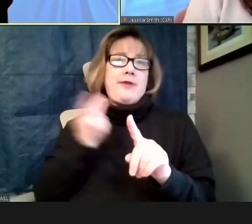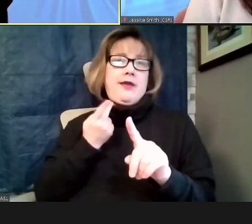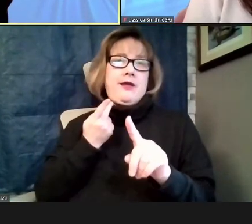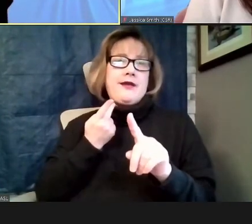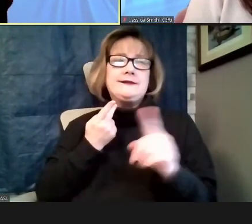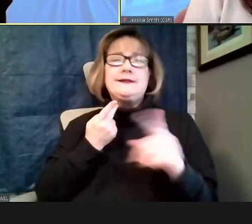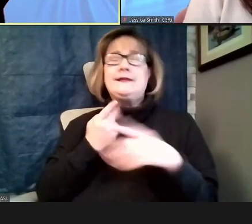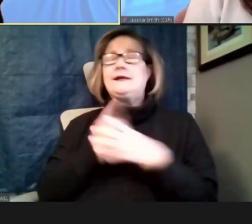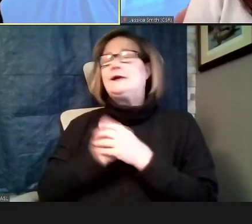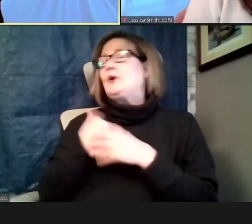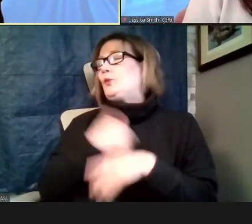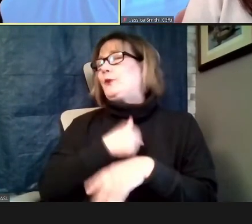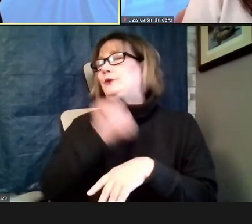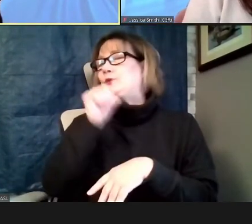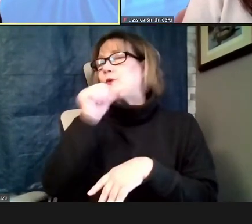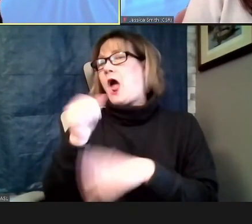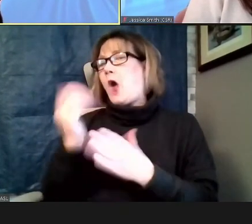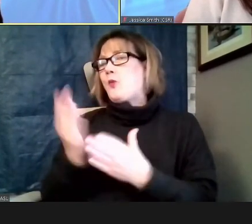We do not recommend